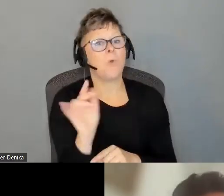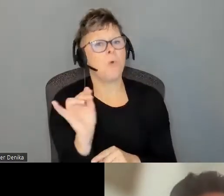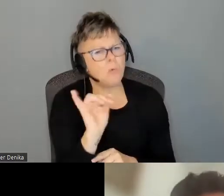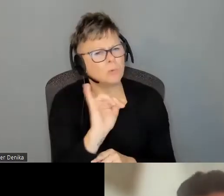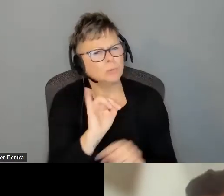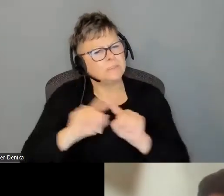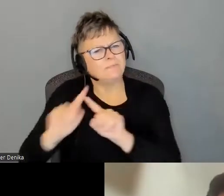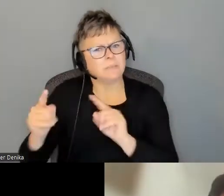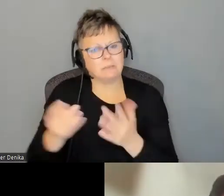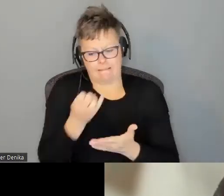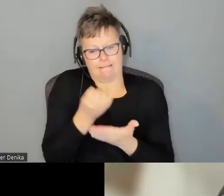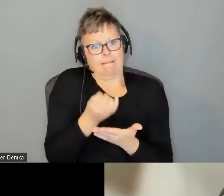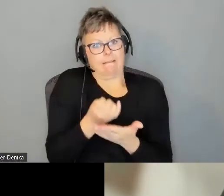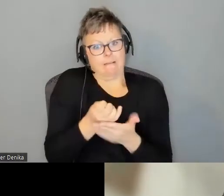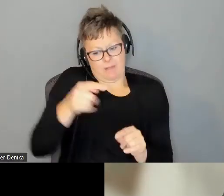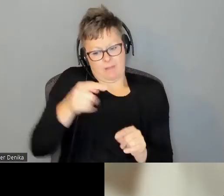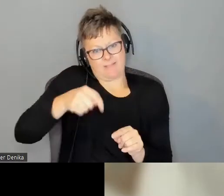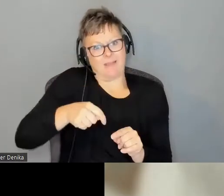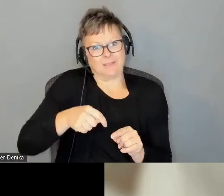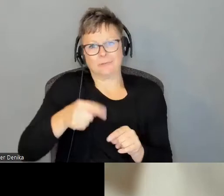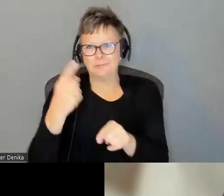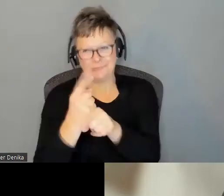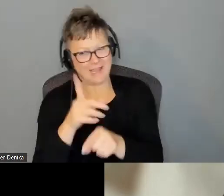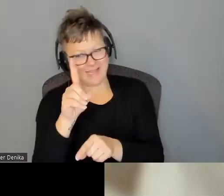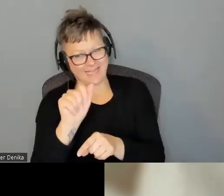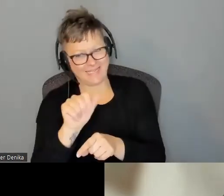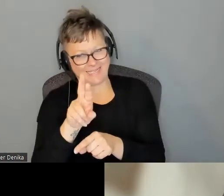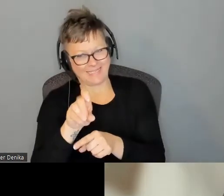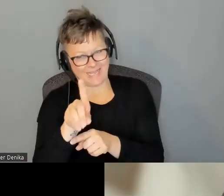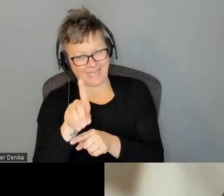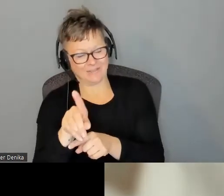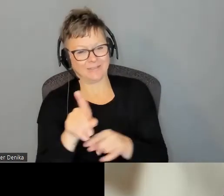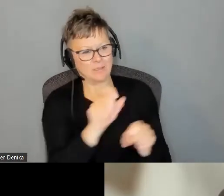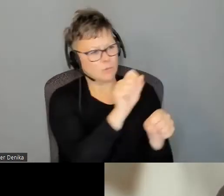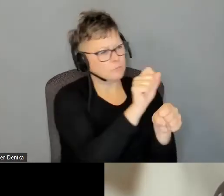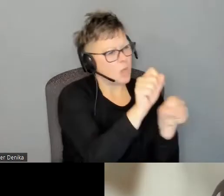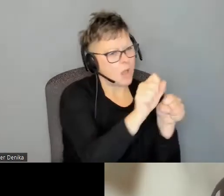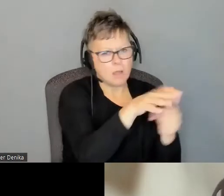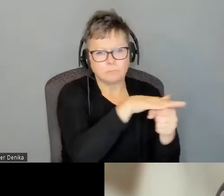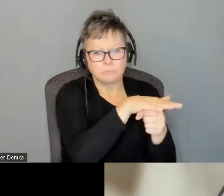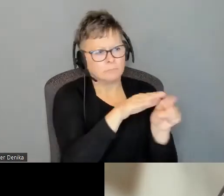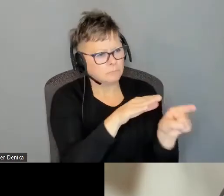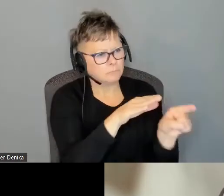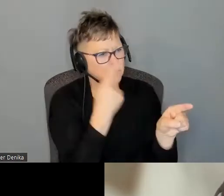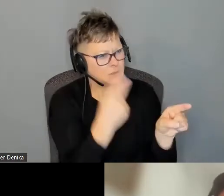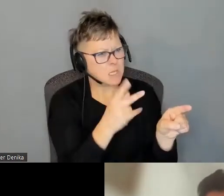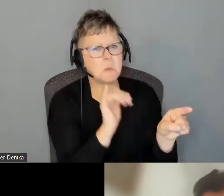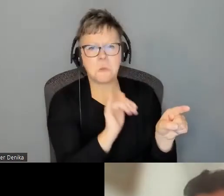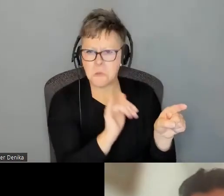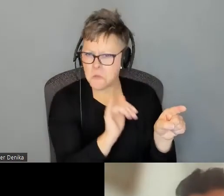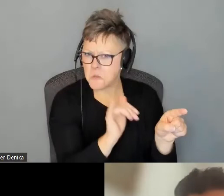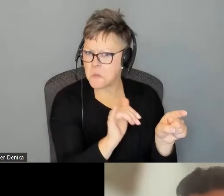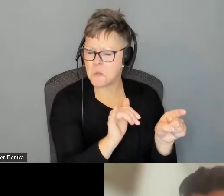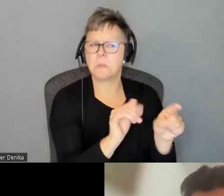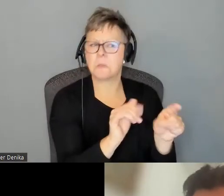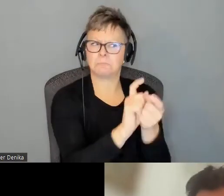which, as you alluded to, David, like the shifts in the labor market. There's been a significant tightening of the labor market, particularly